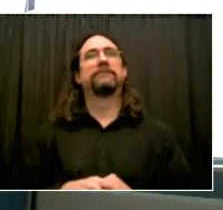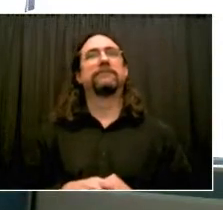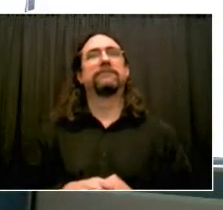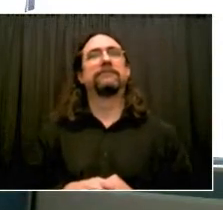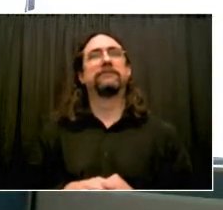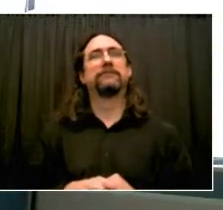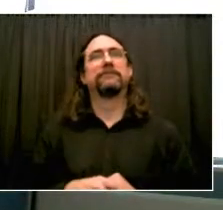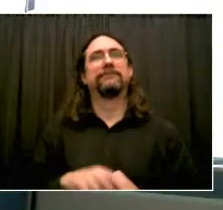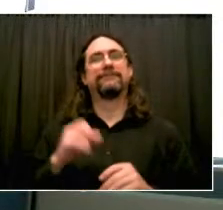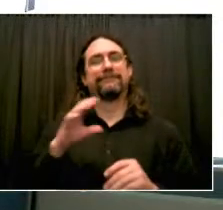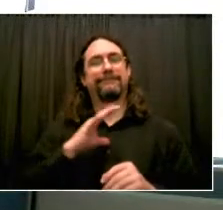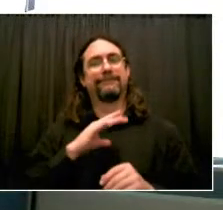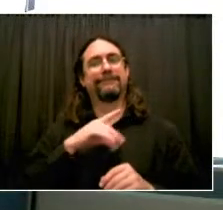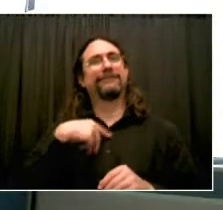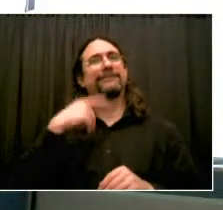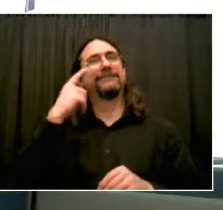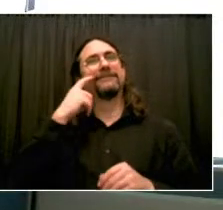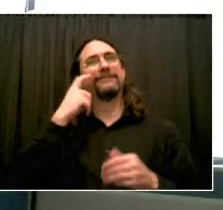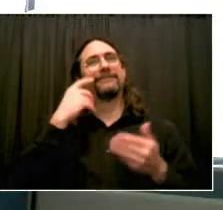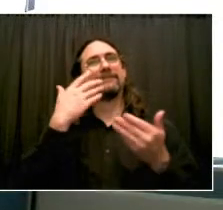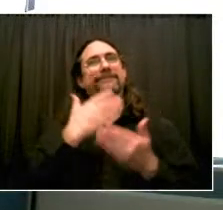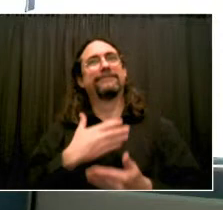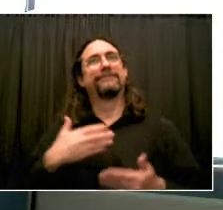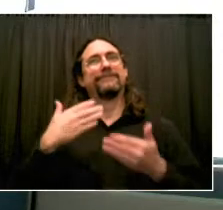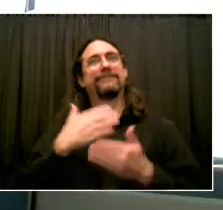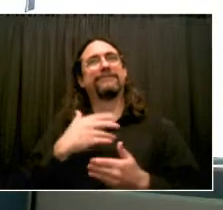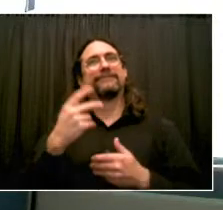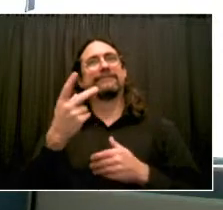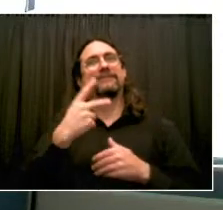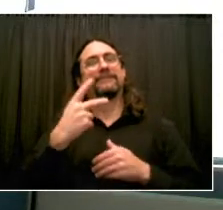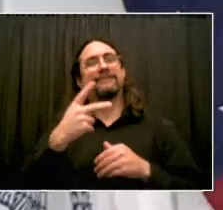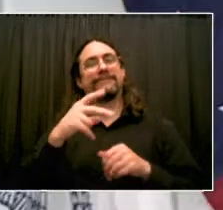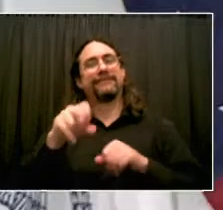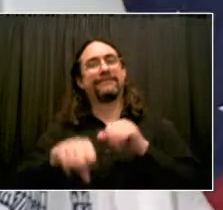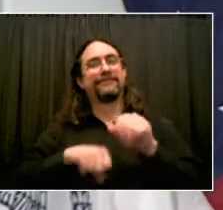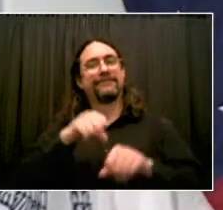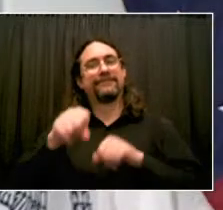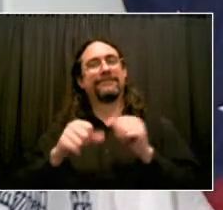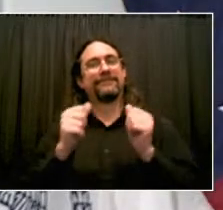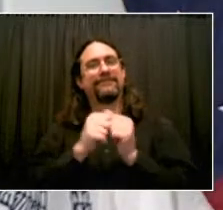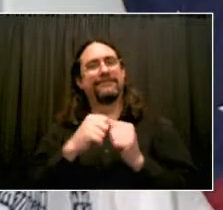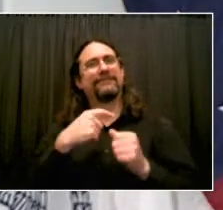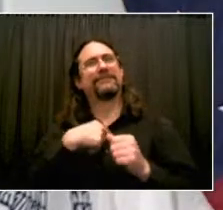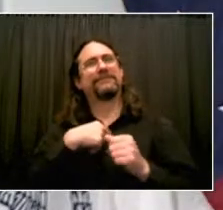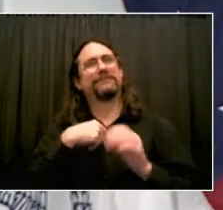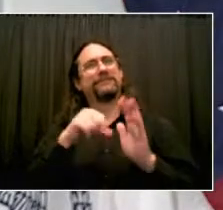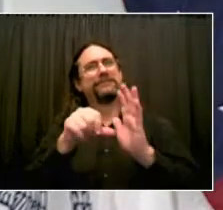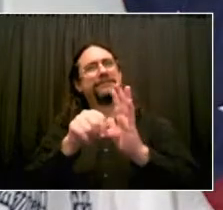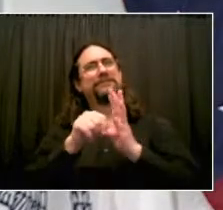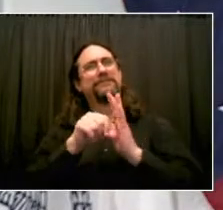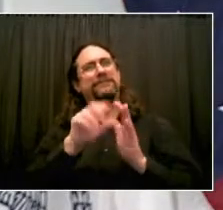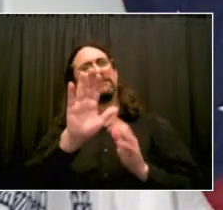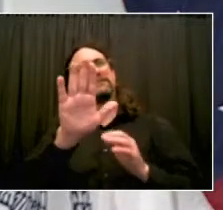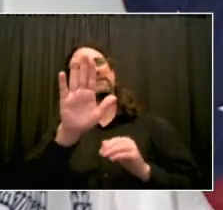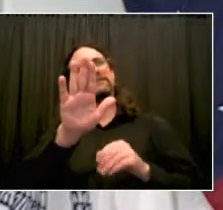cycling skills. Jimmy, it's like riding a bicycle. You never forget.